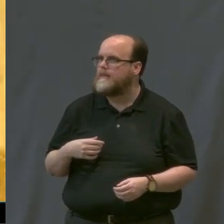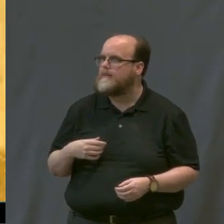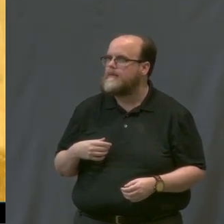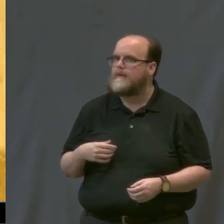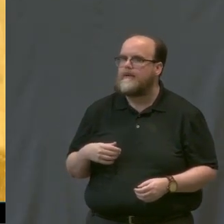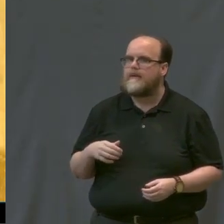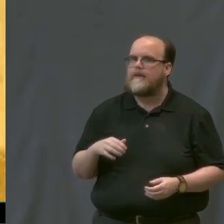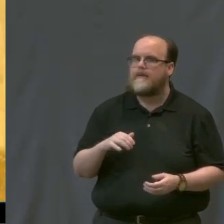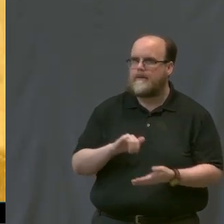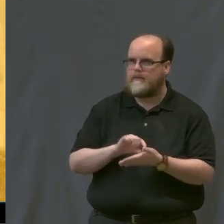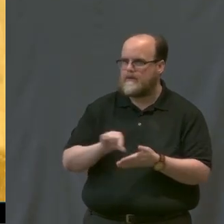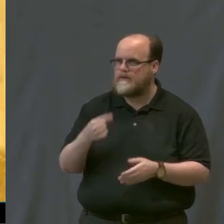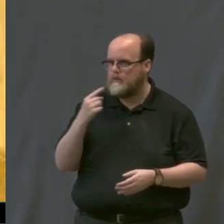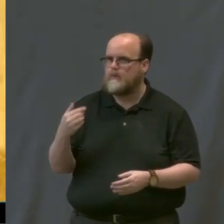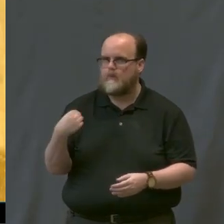According to this verse, no.